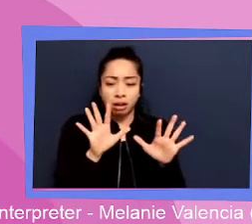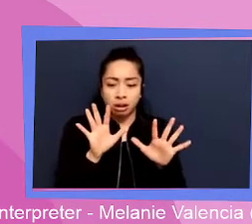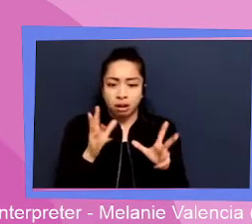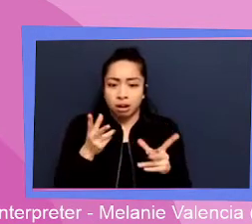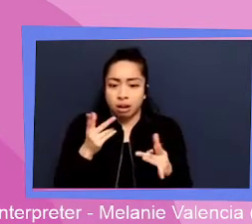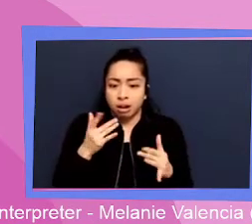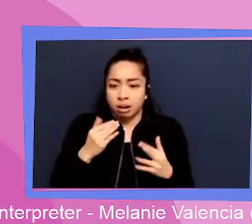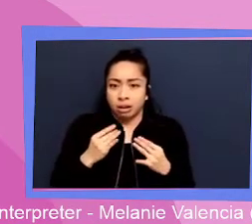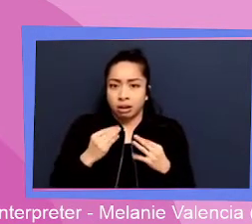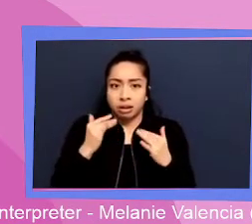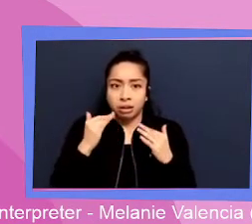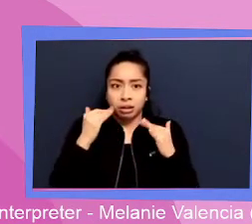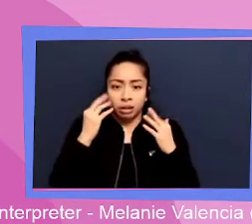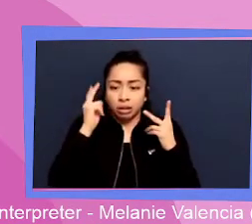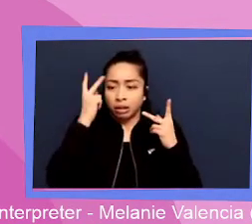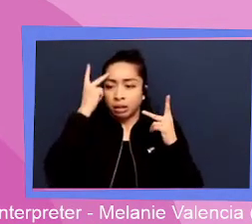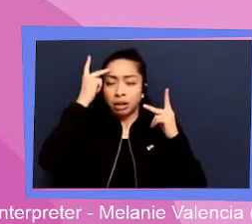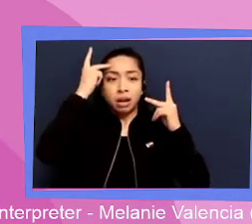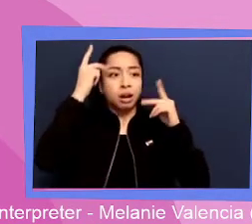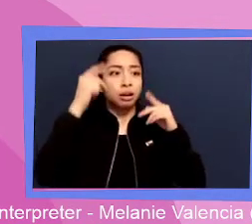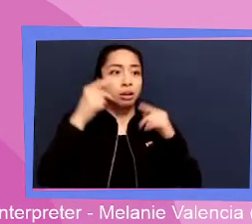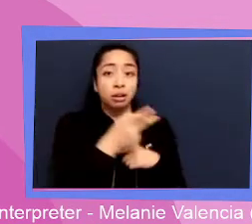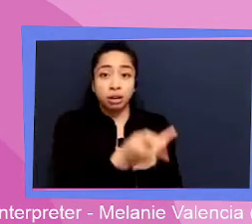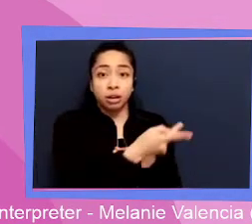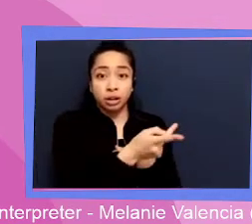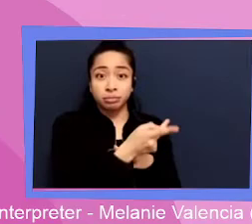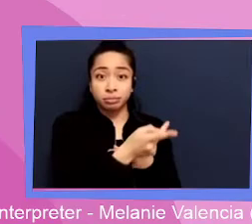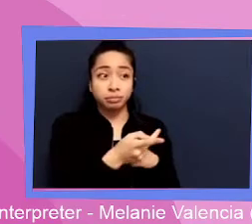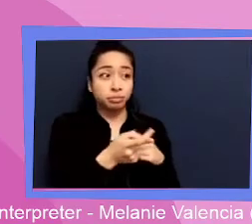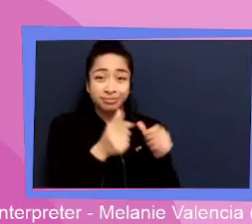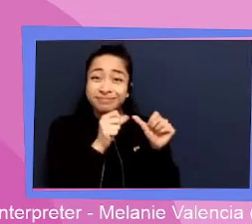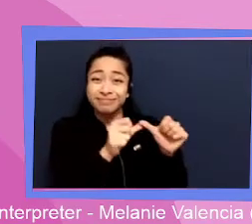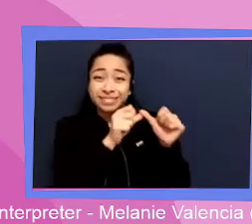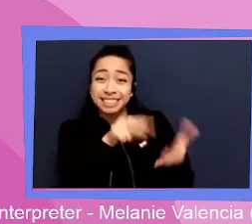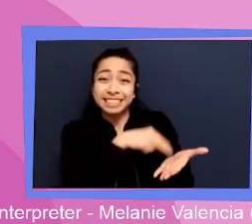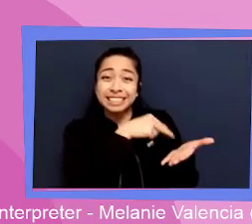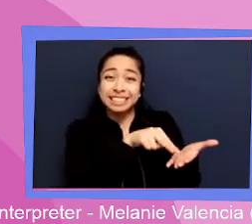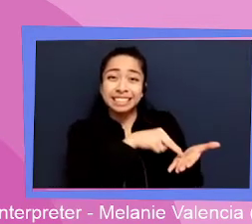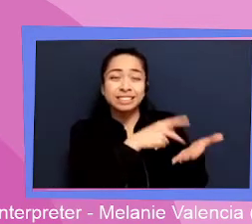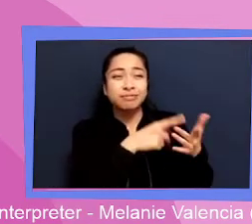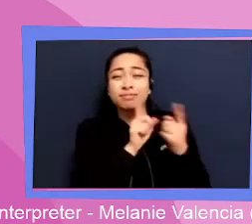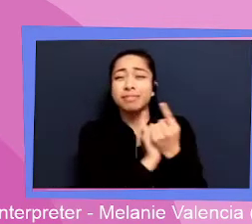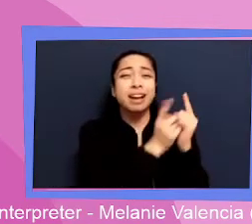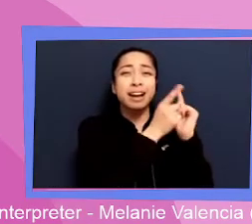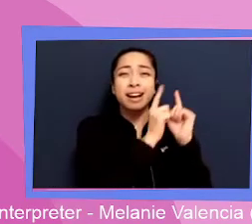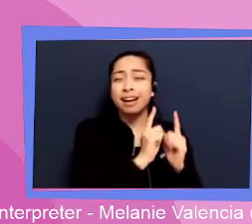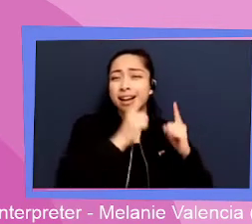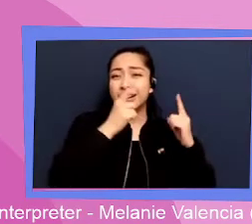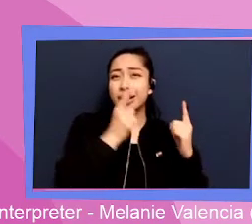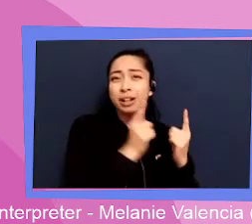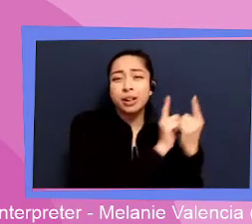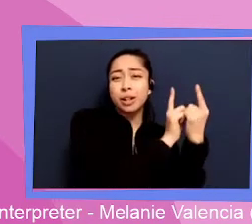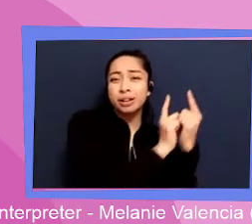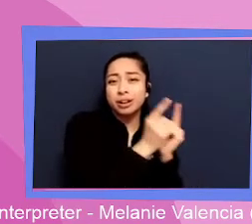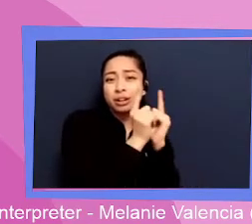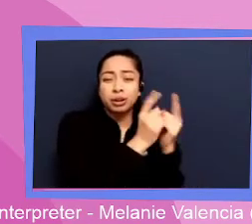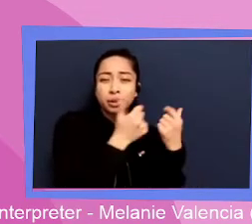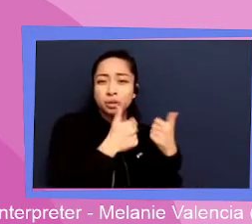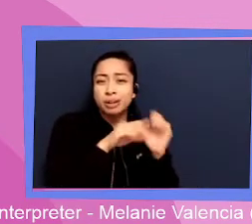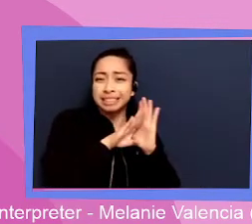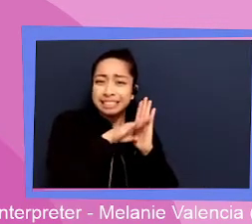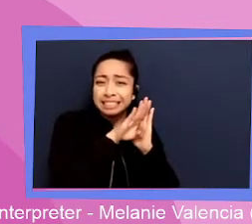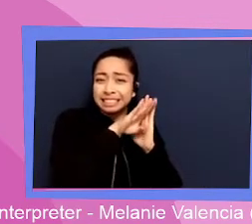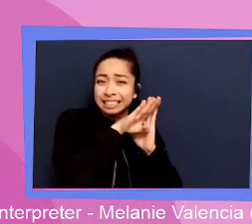chest once again, Priam and Vicky were reaching the climax of the song and trying to replicate the numerous voices emerging out of our stereo from the living